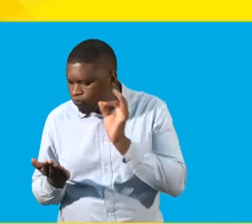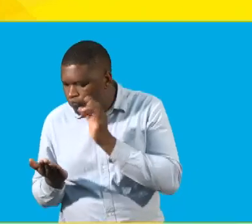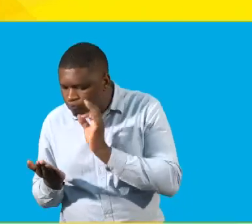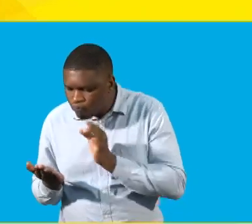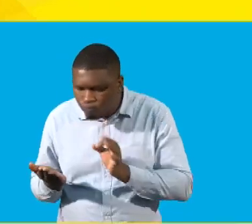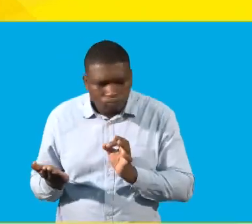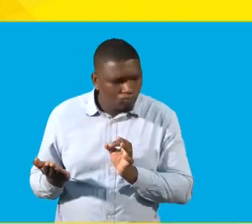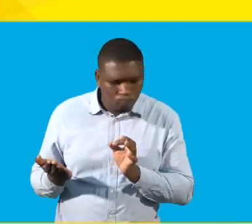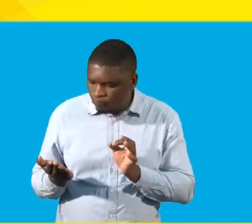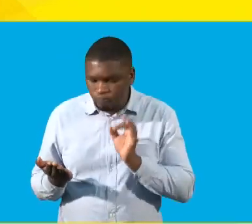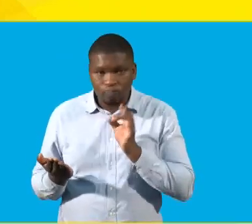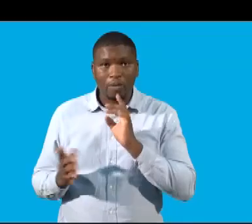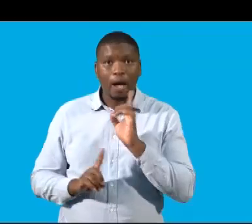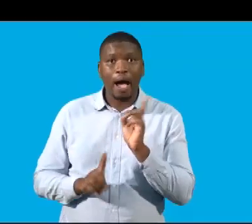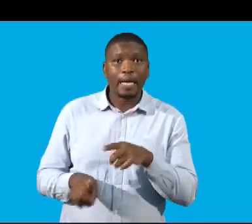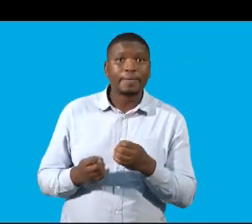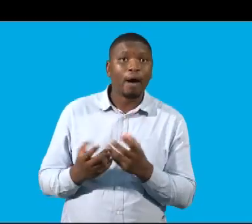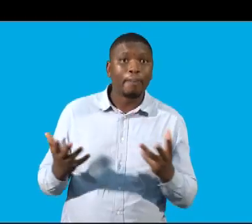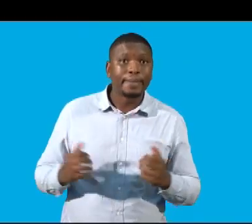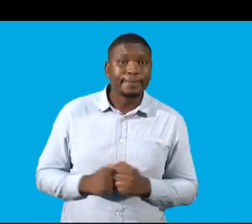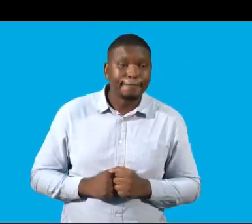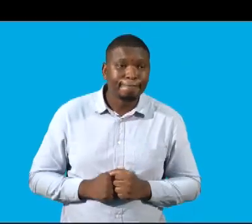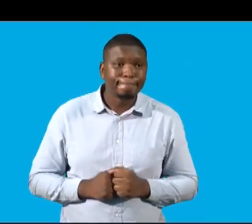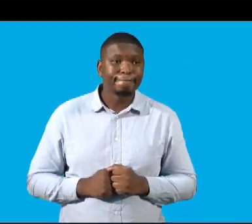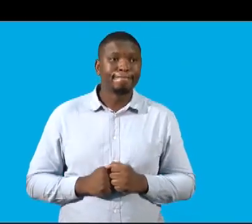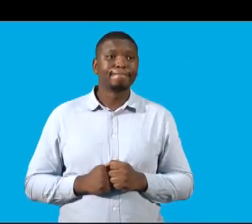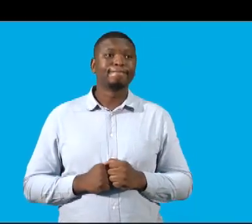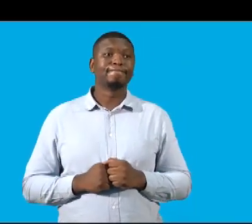the calculator. Our answer there is going to be